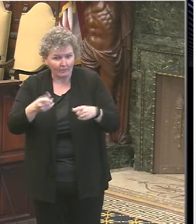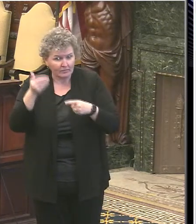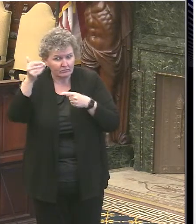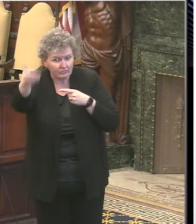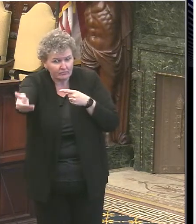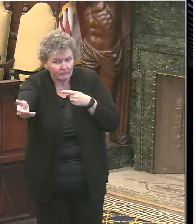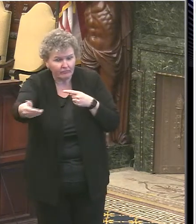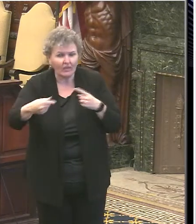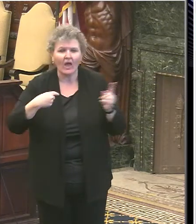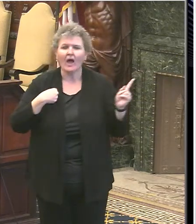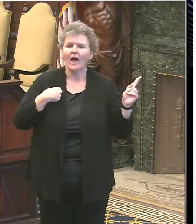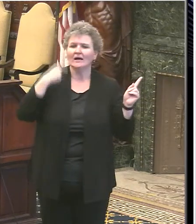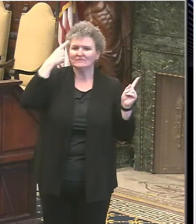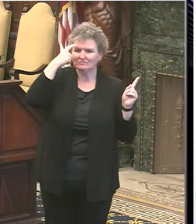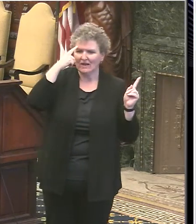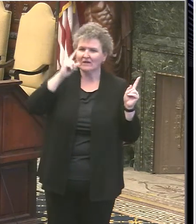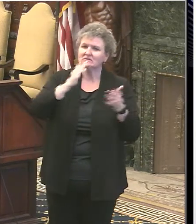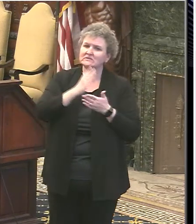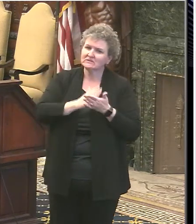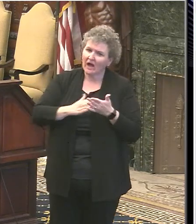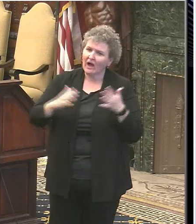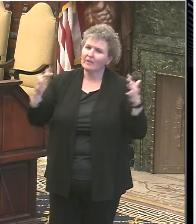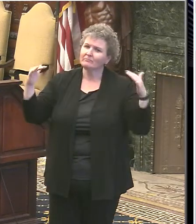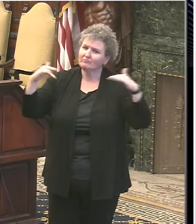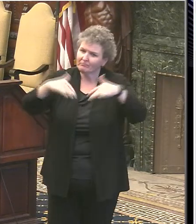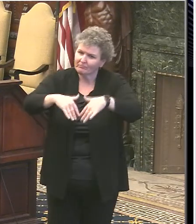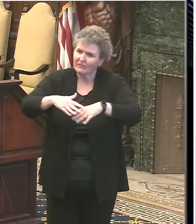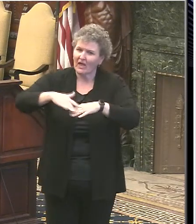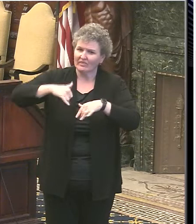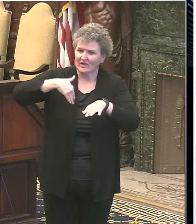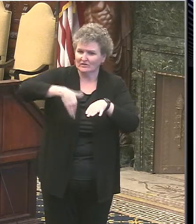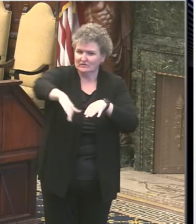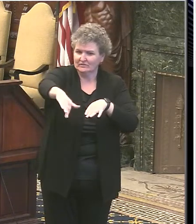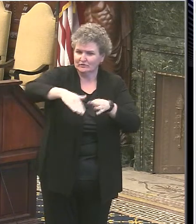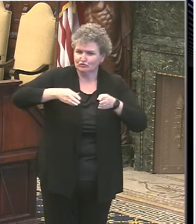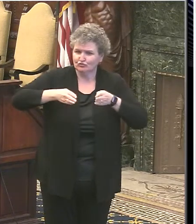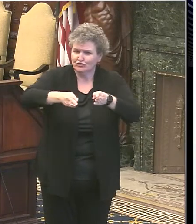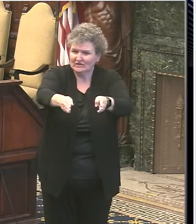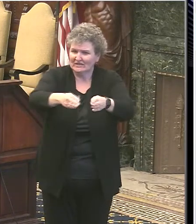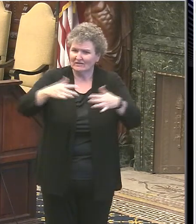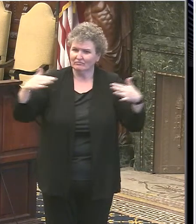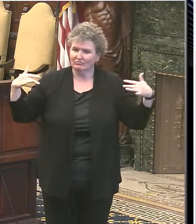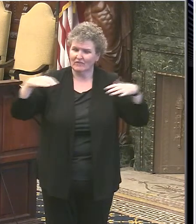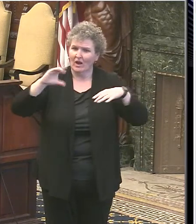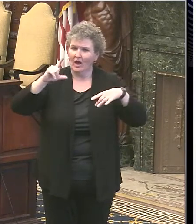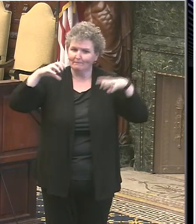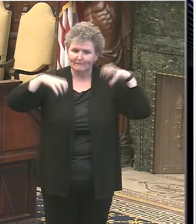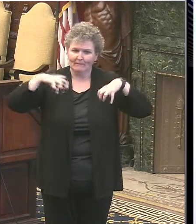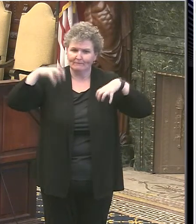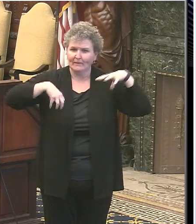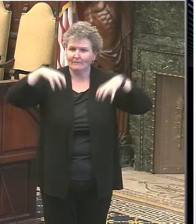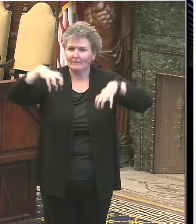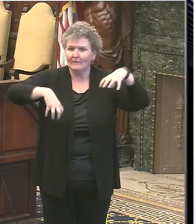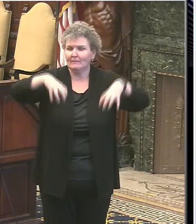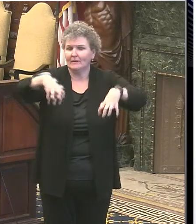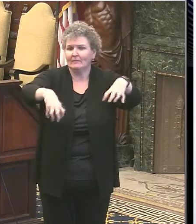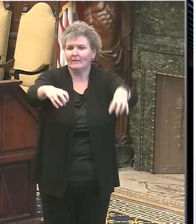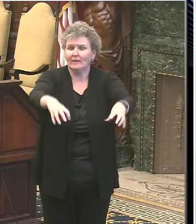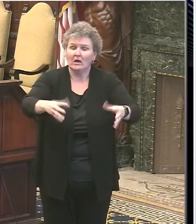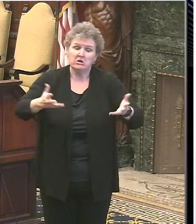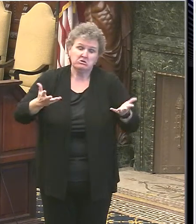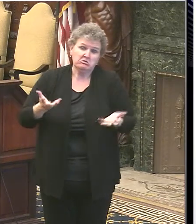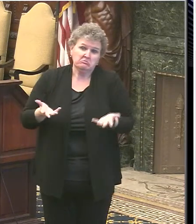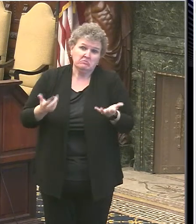there'll be some activity down in the 2nd Street area where most of the clubs are located. But I don't expect any